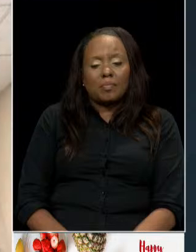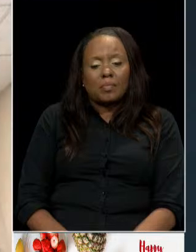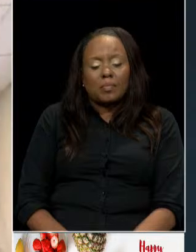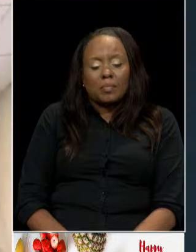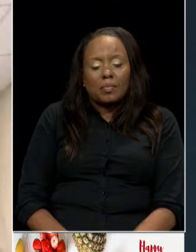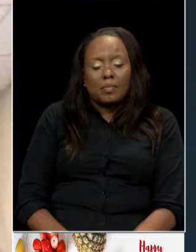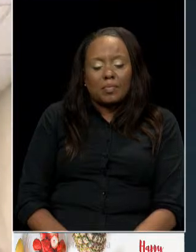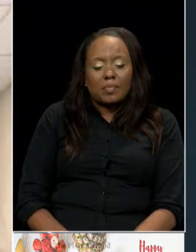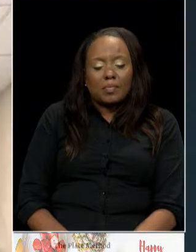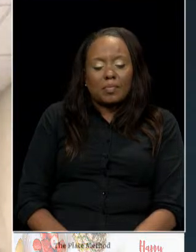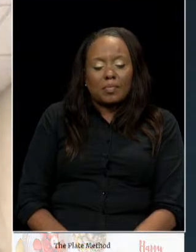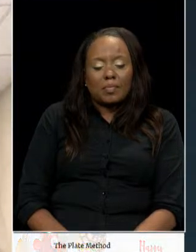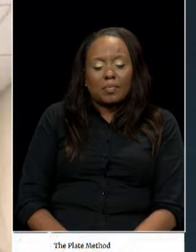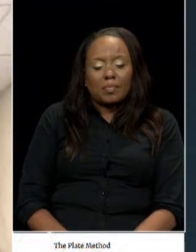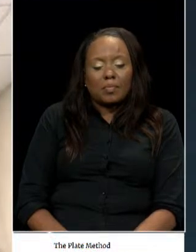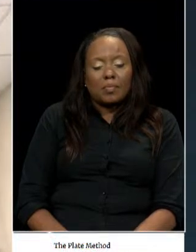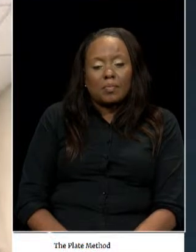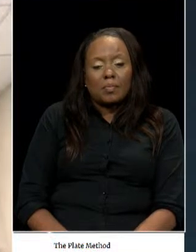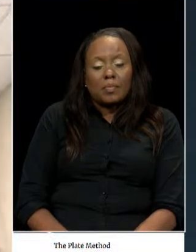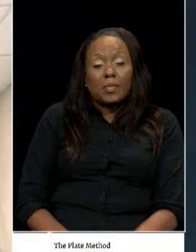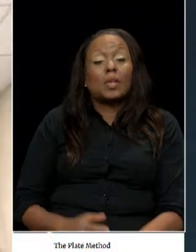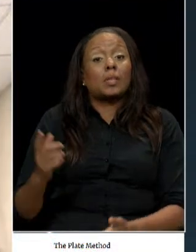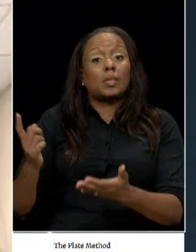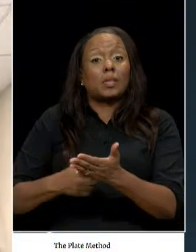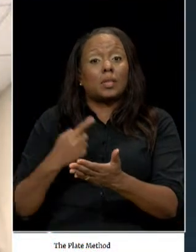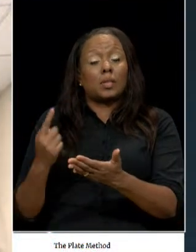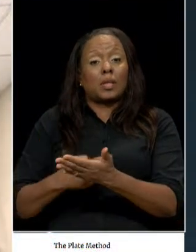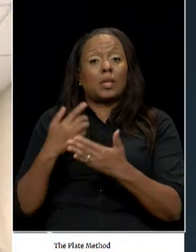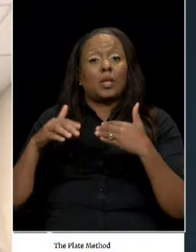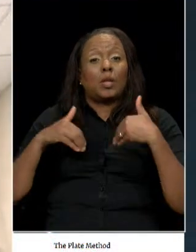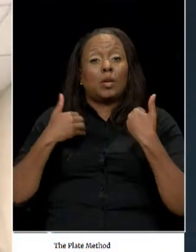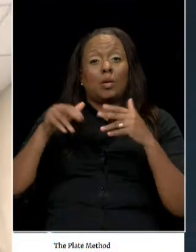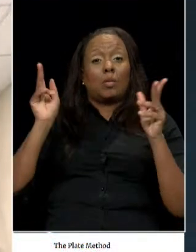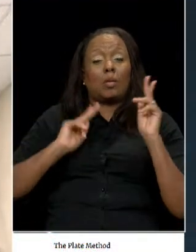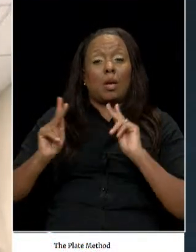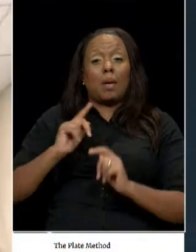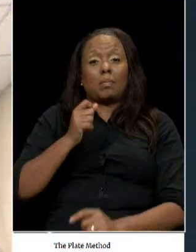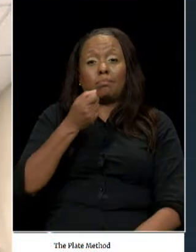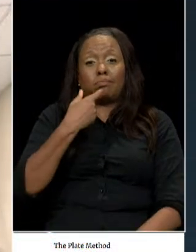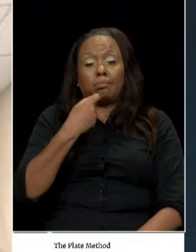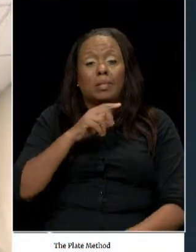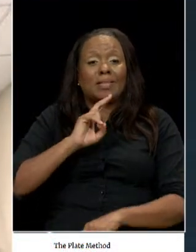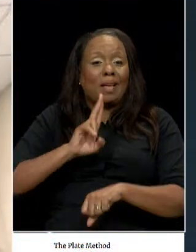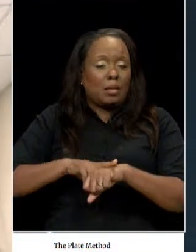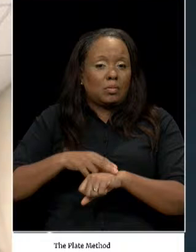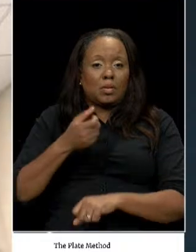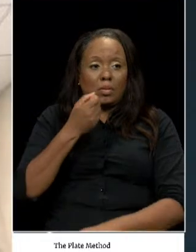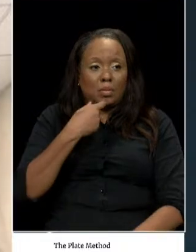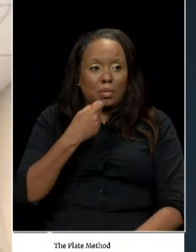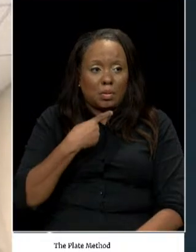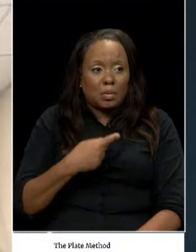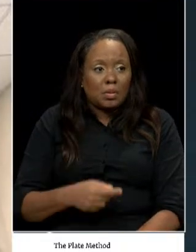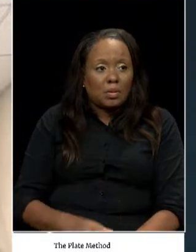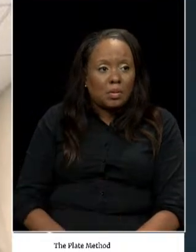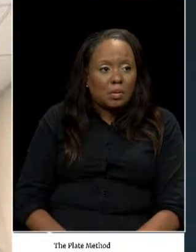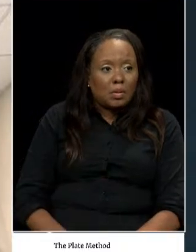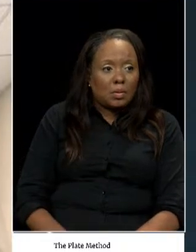medications. Yes, there are natural products, natural aphrodisiacs. For example, for LUTs,